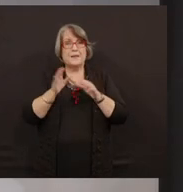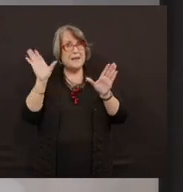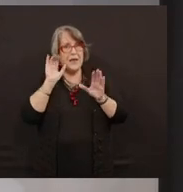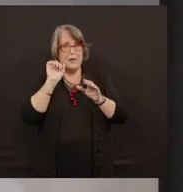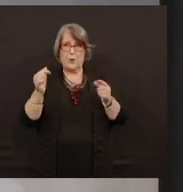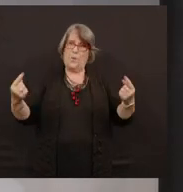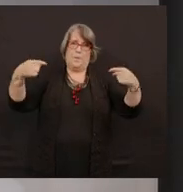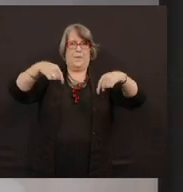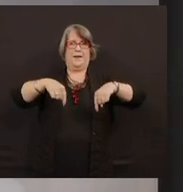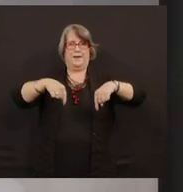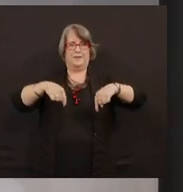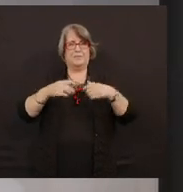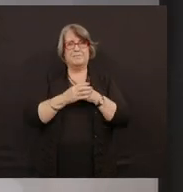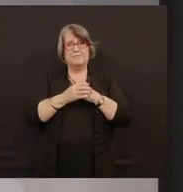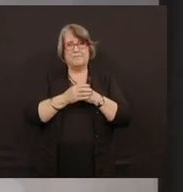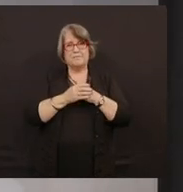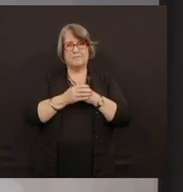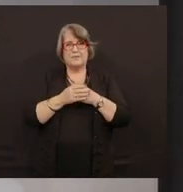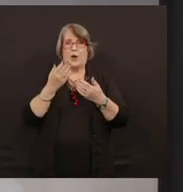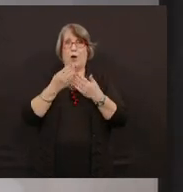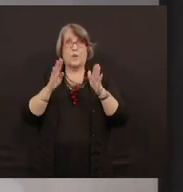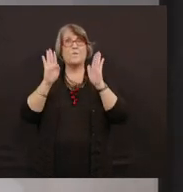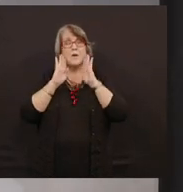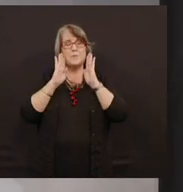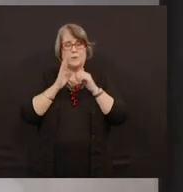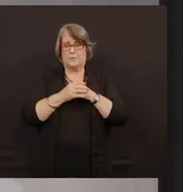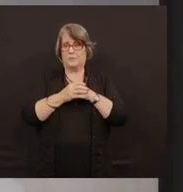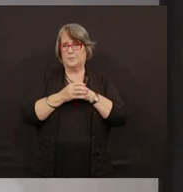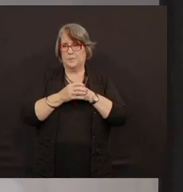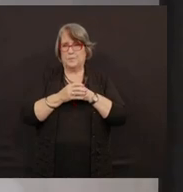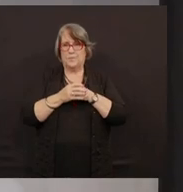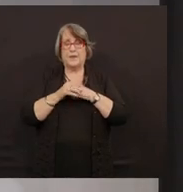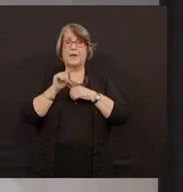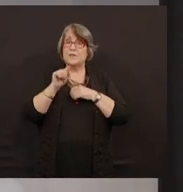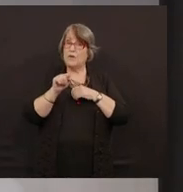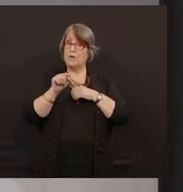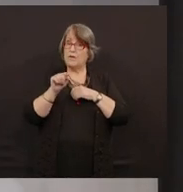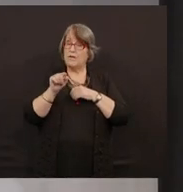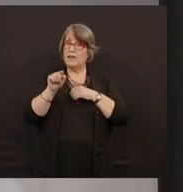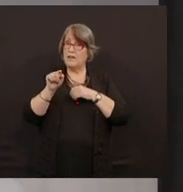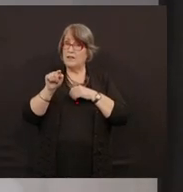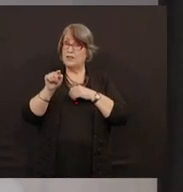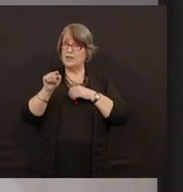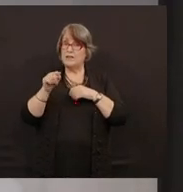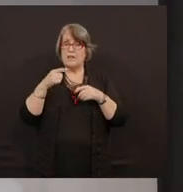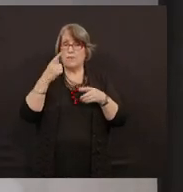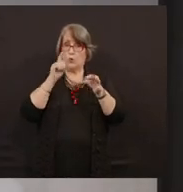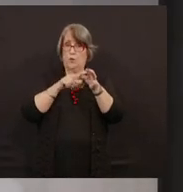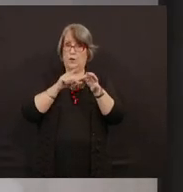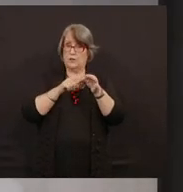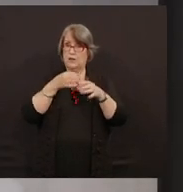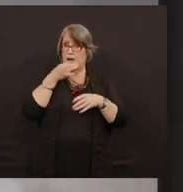you're back on Facebook. And she, again, Judith has picked up this question